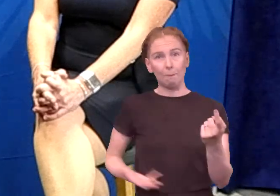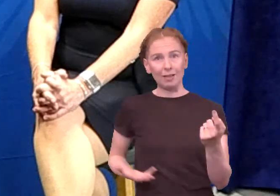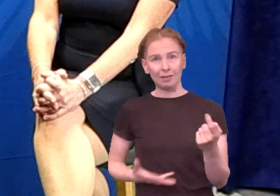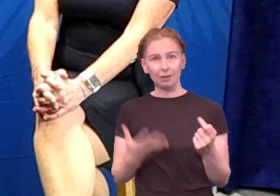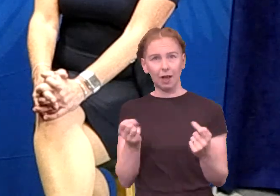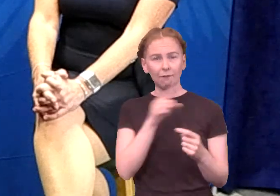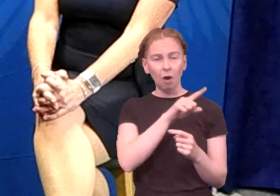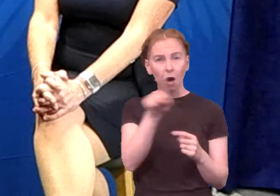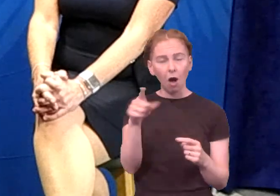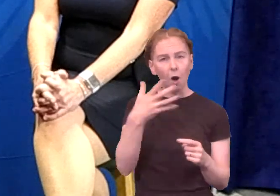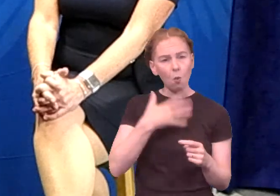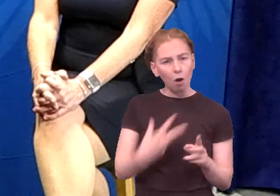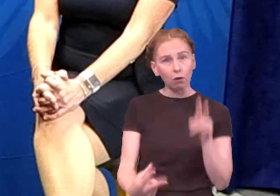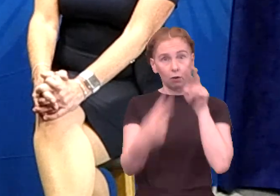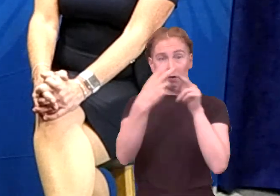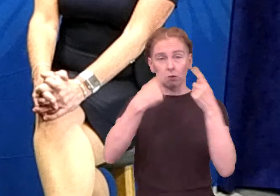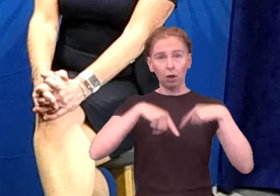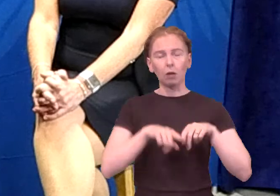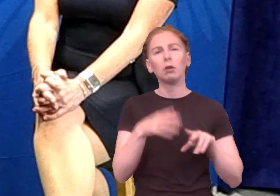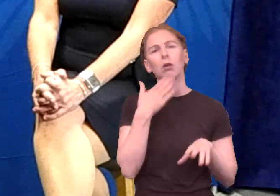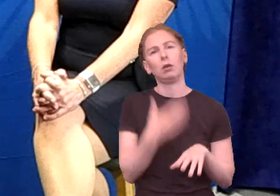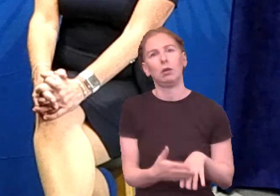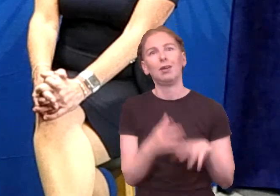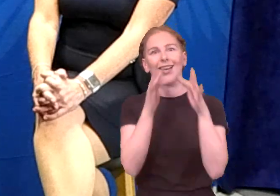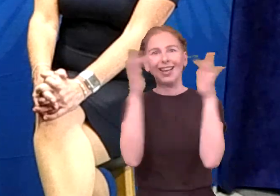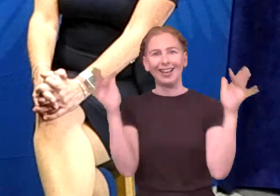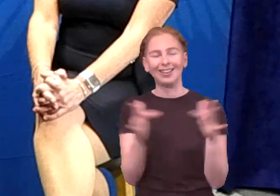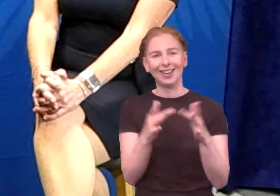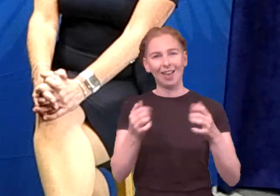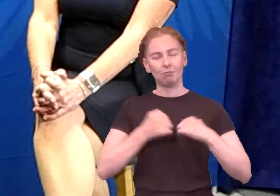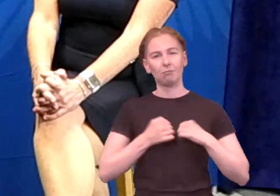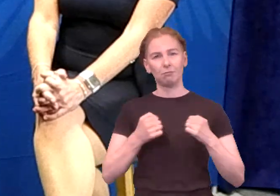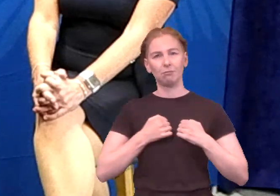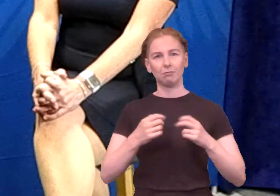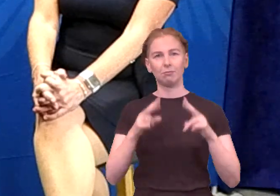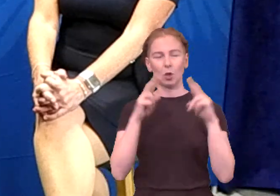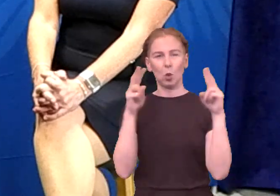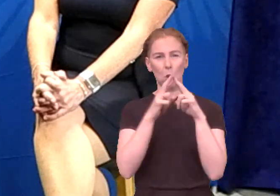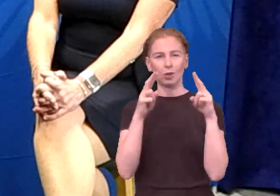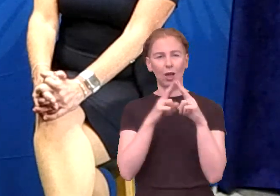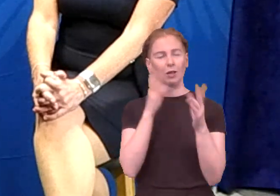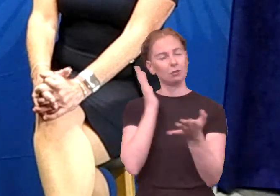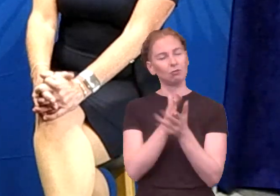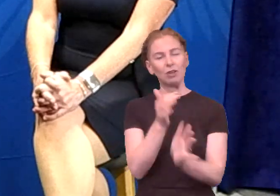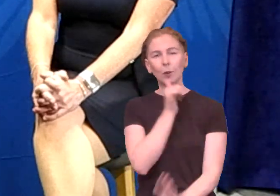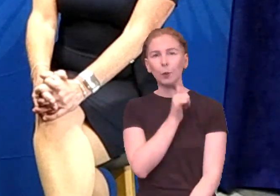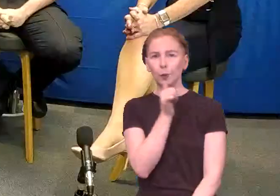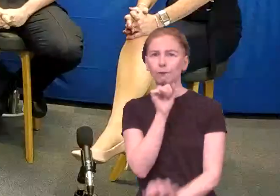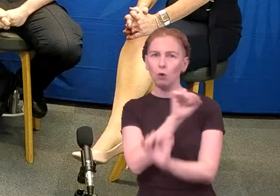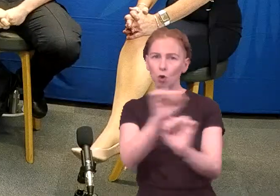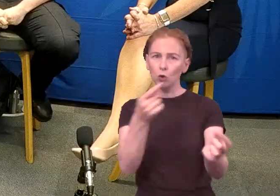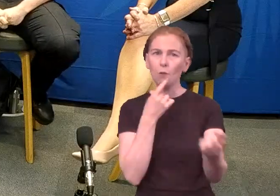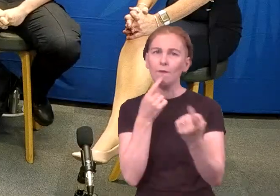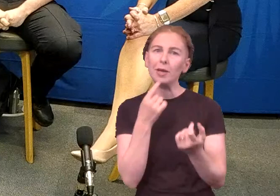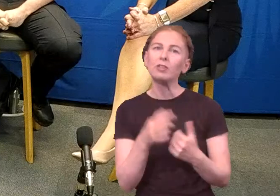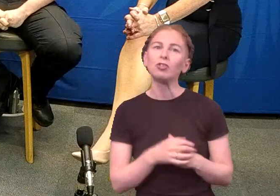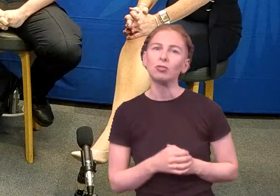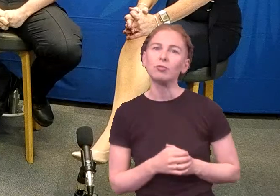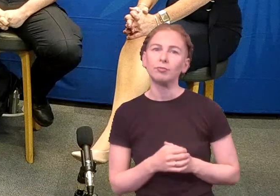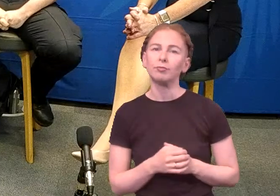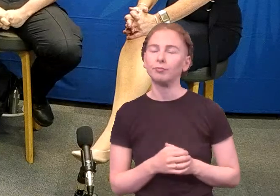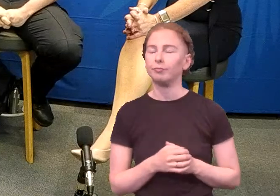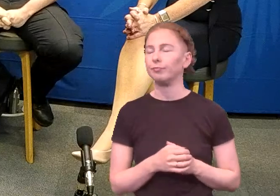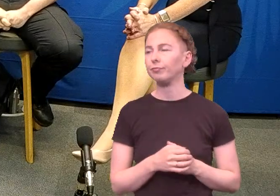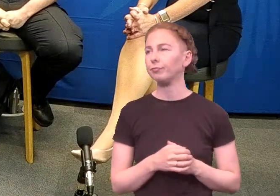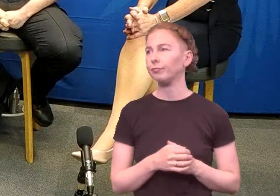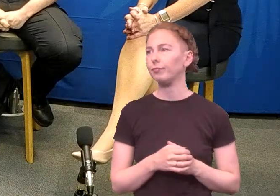that, because really knowledge around these signs to look out for is key to tackling the issue. Okay, great, thank you. We've just got